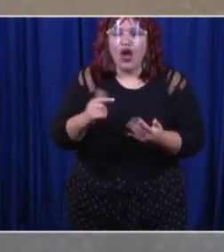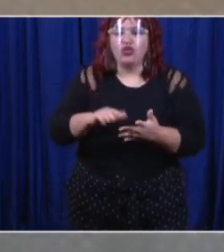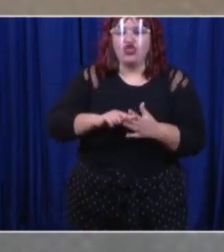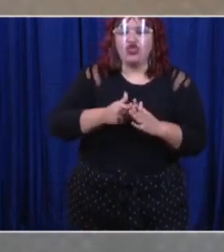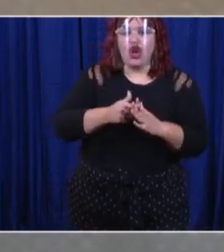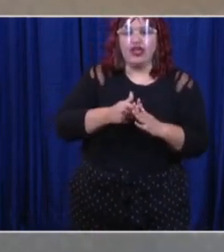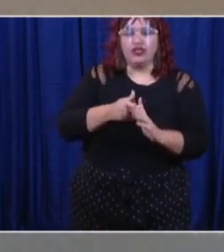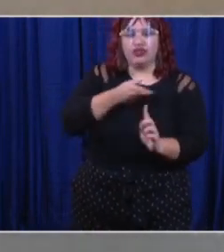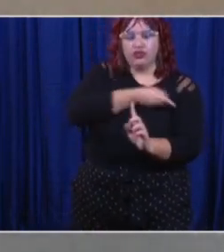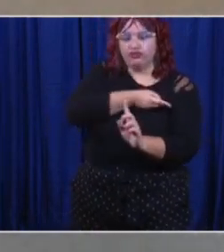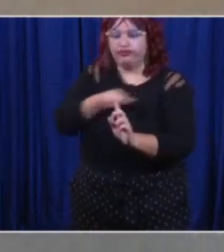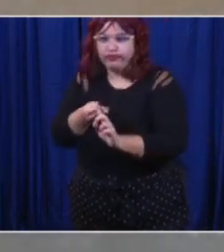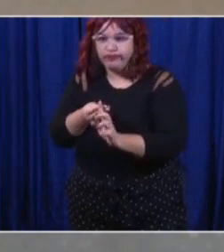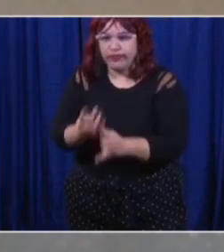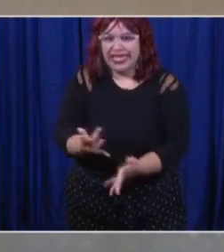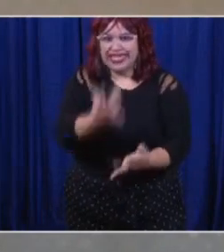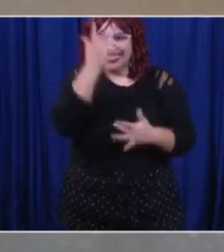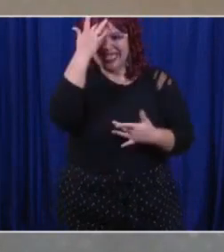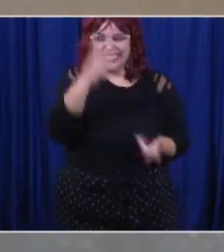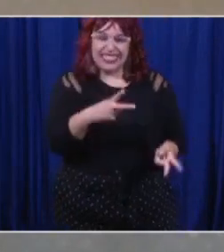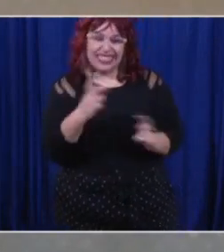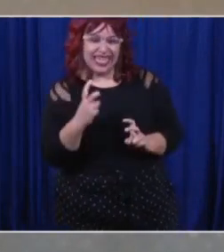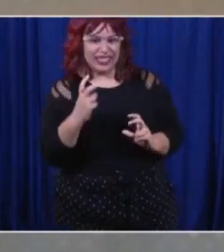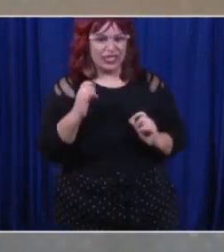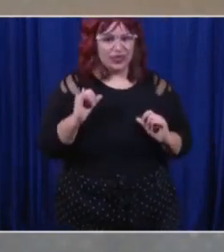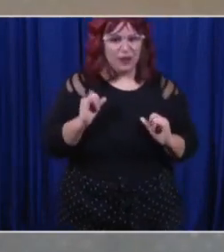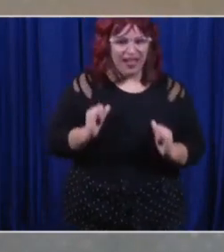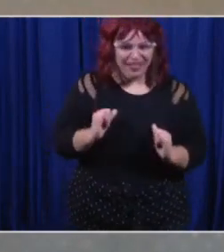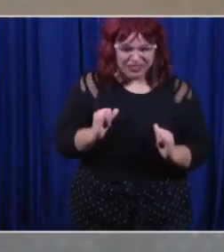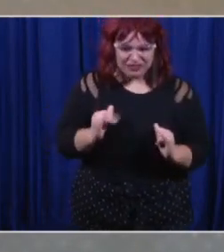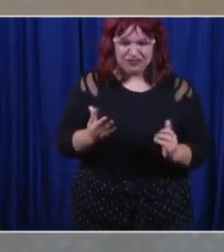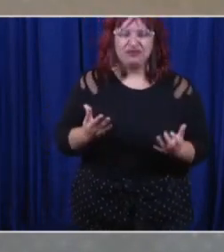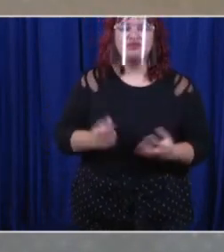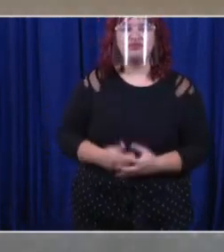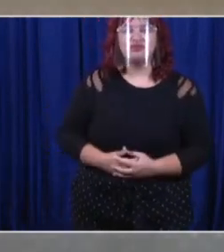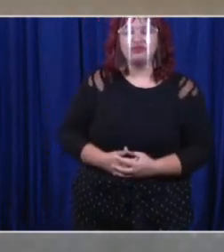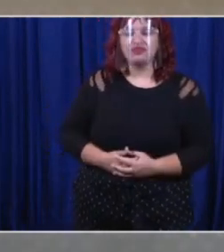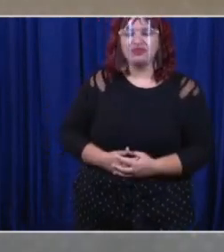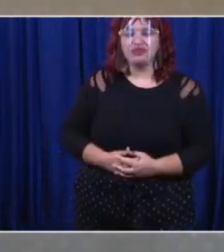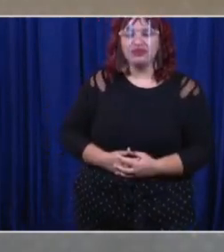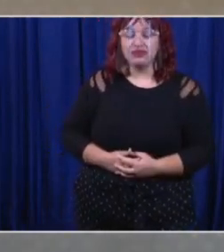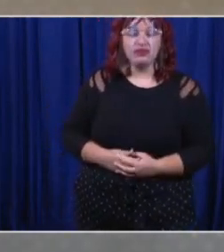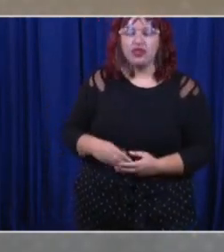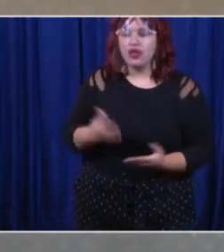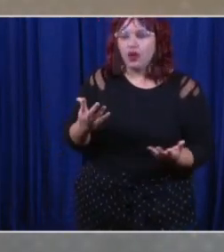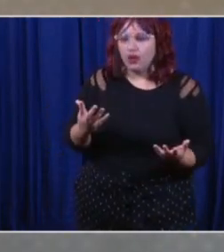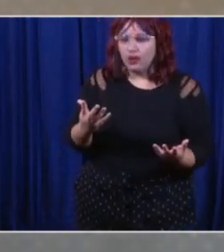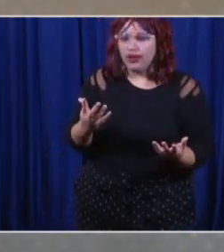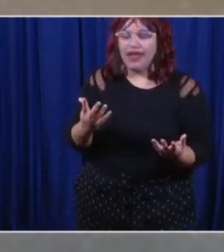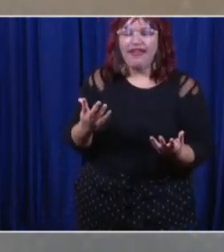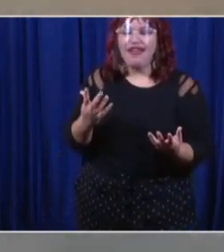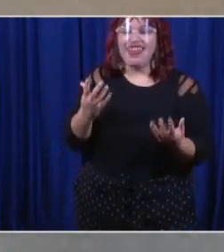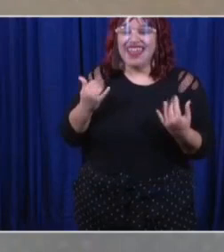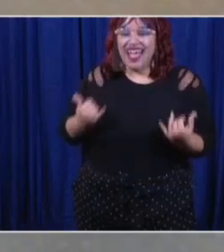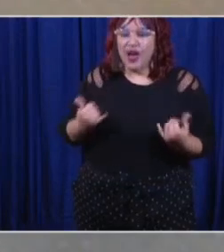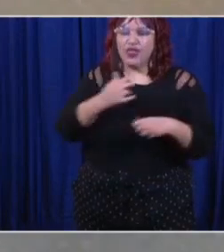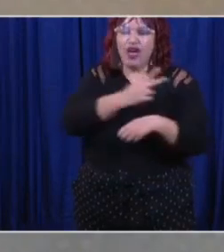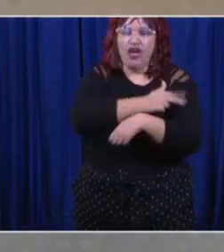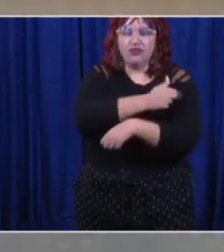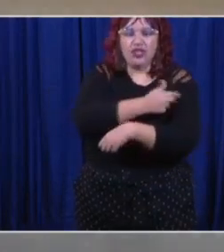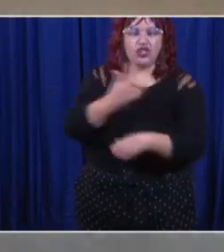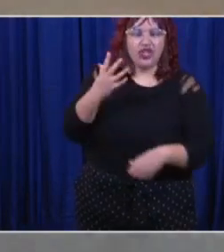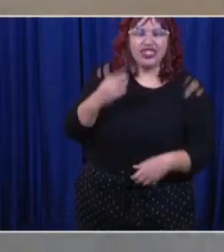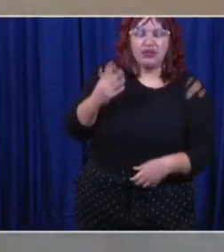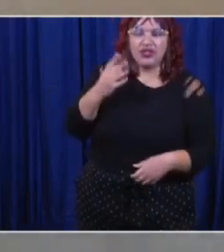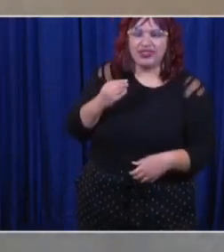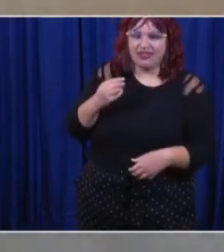zone call today, talking about every hospital in the northern zone, in zone 1. So everybody's having staffing challenges. And it's not because